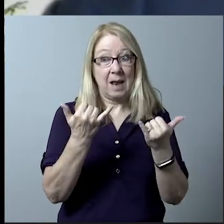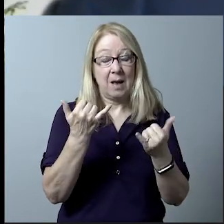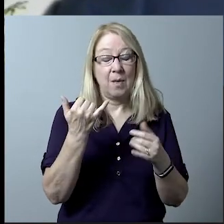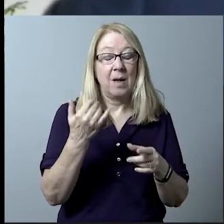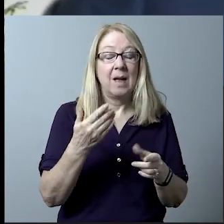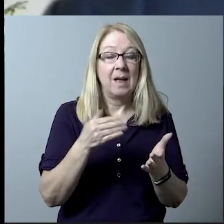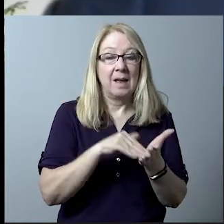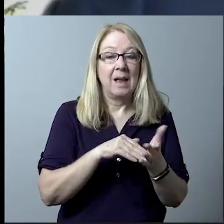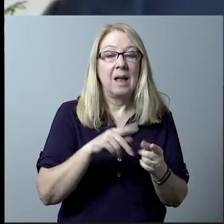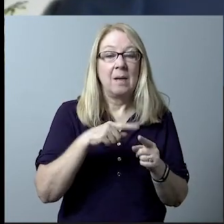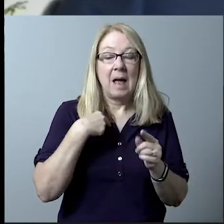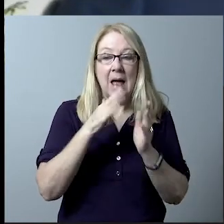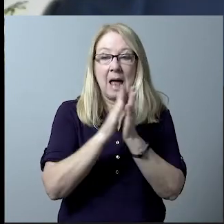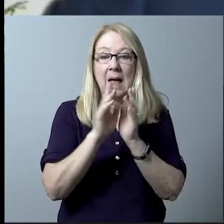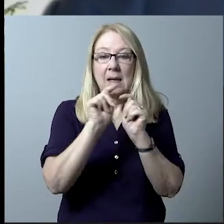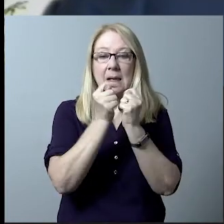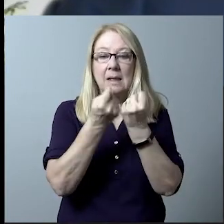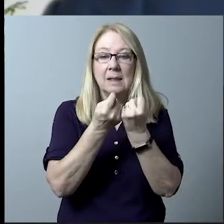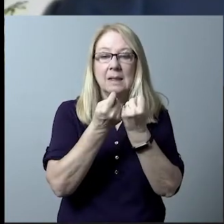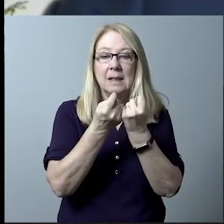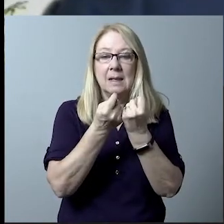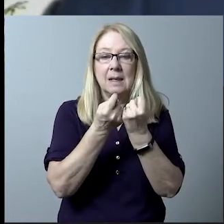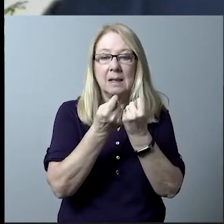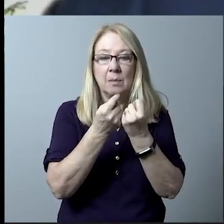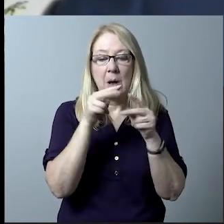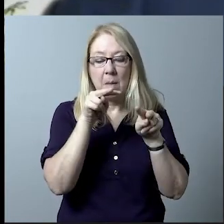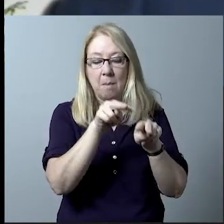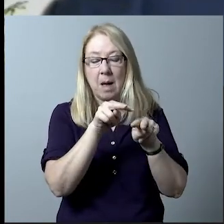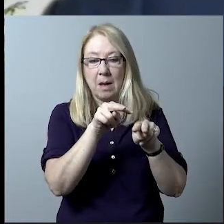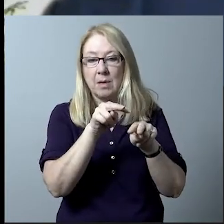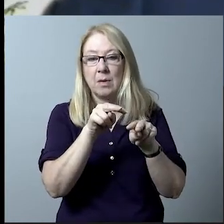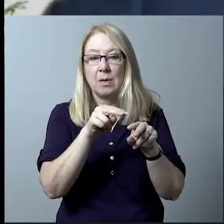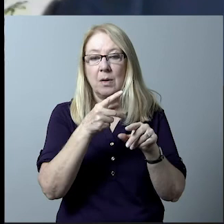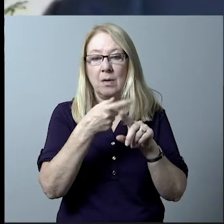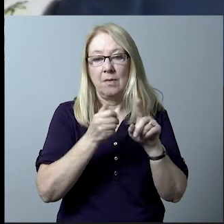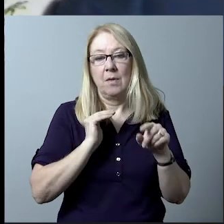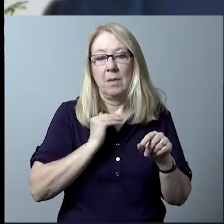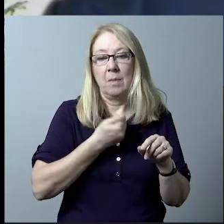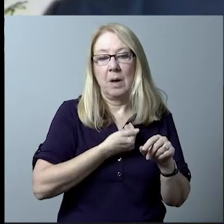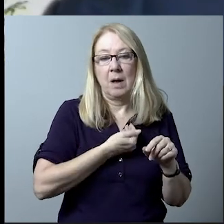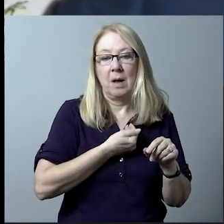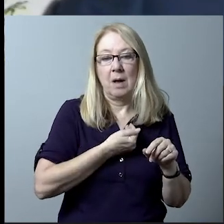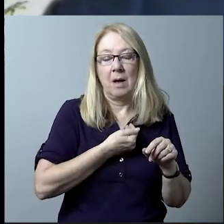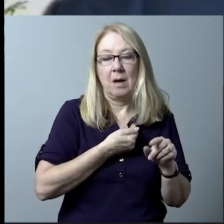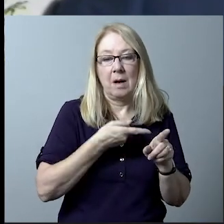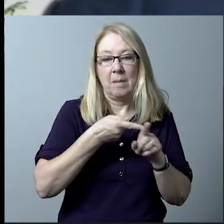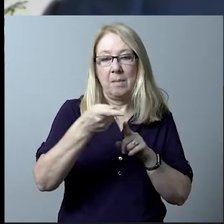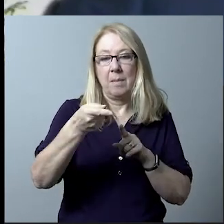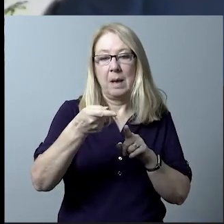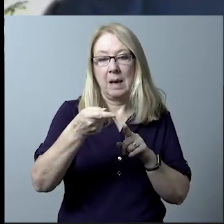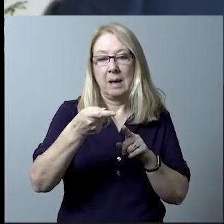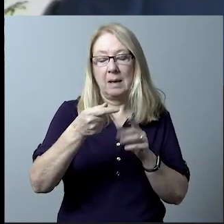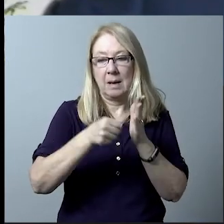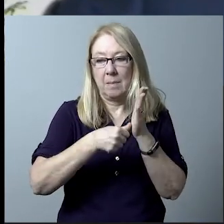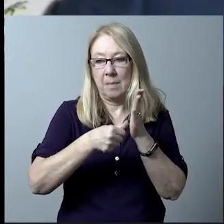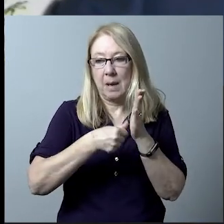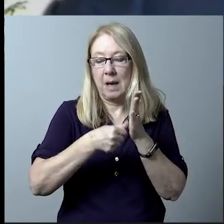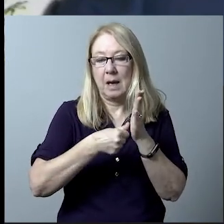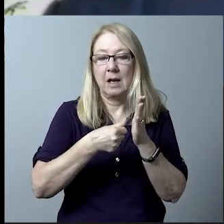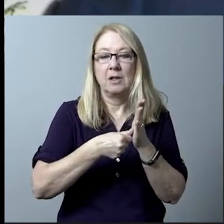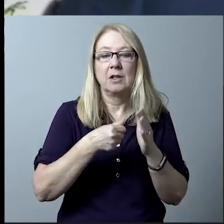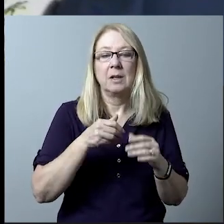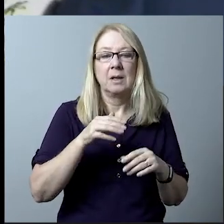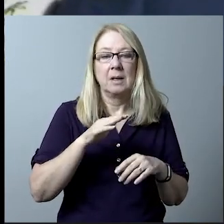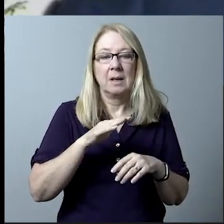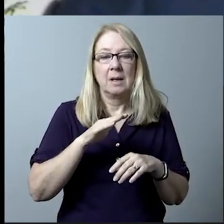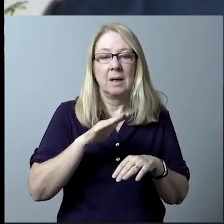back up. And I have already asked the team to put a monitor on that so we can monitor it from our main